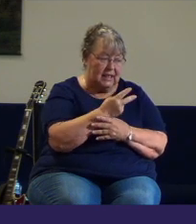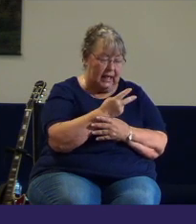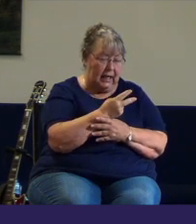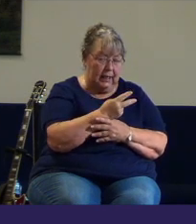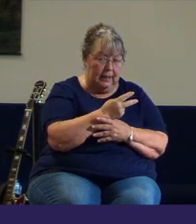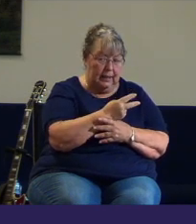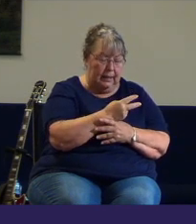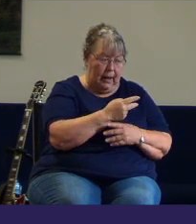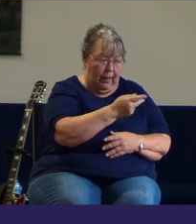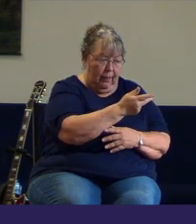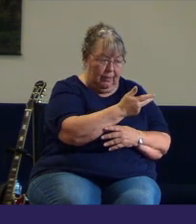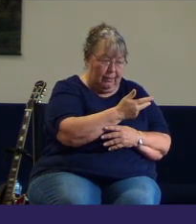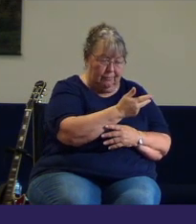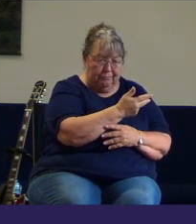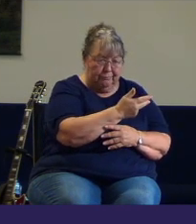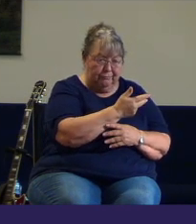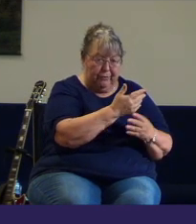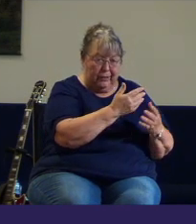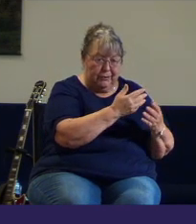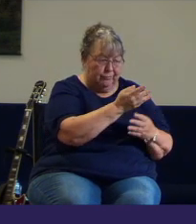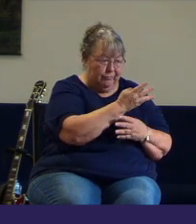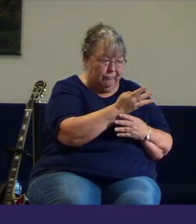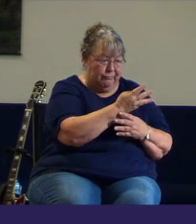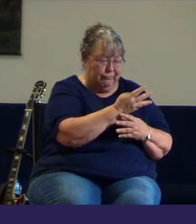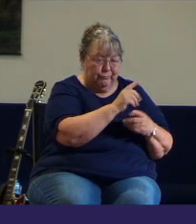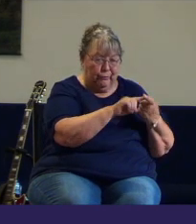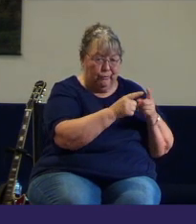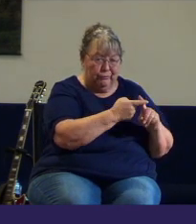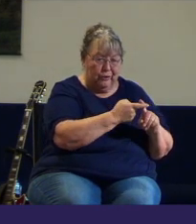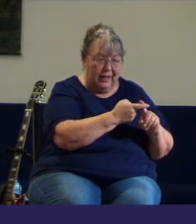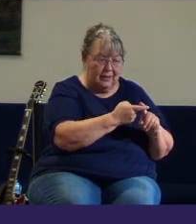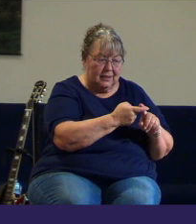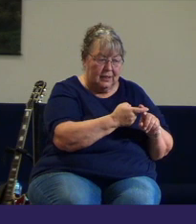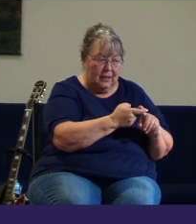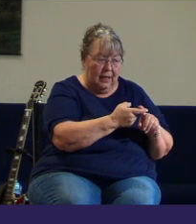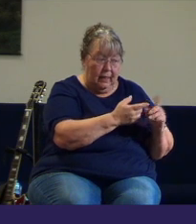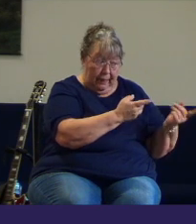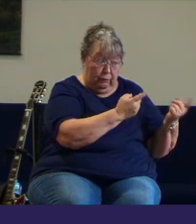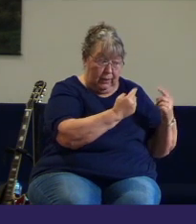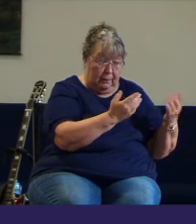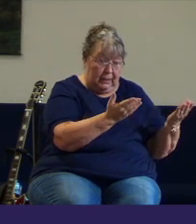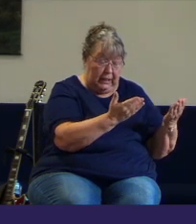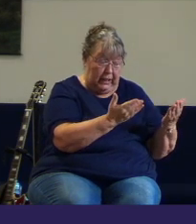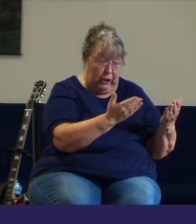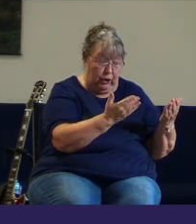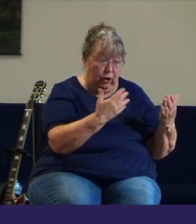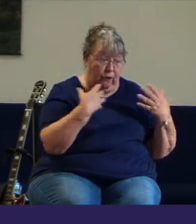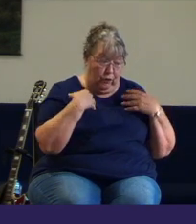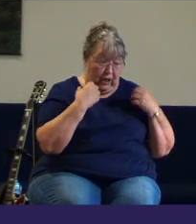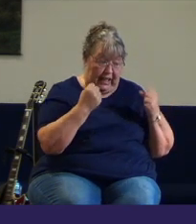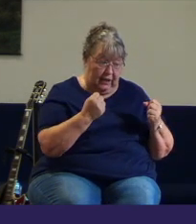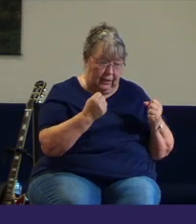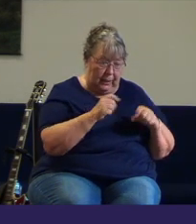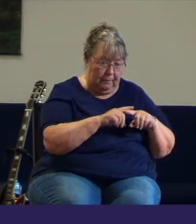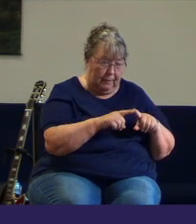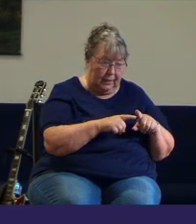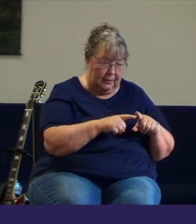Like they knew that there were people coming for healing. And while the people are coming for healing, there is Jesus